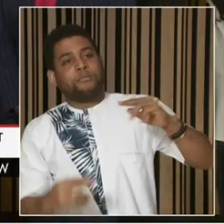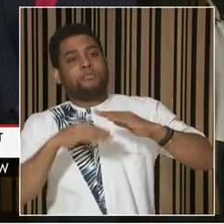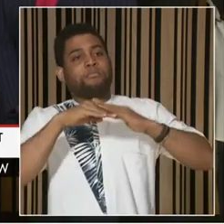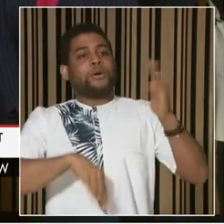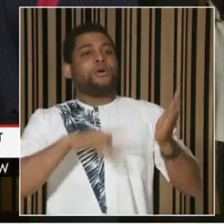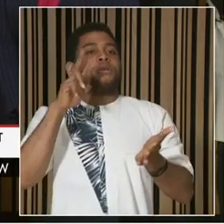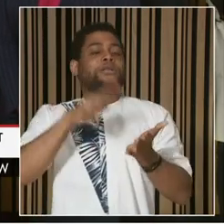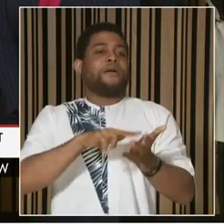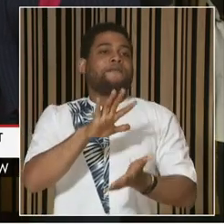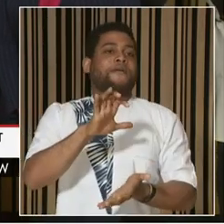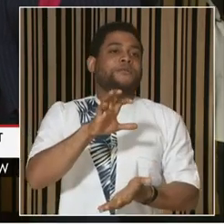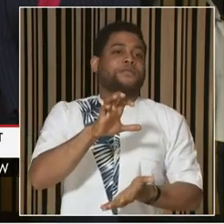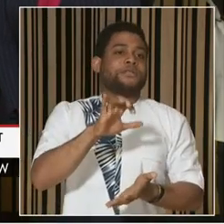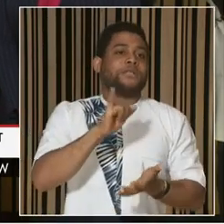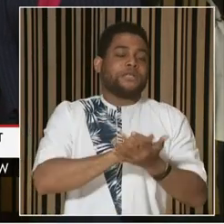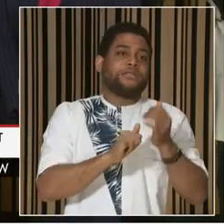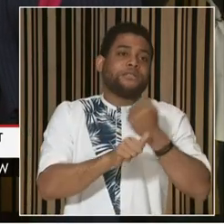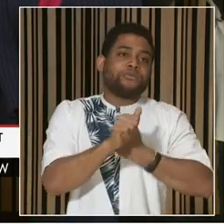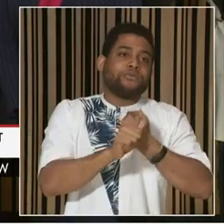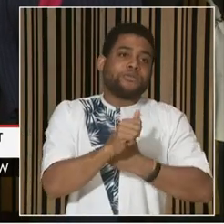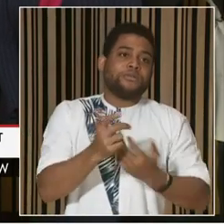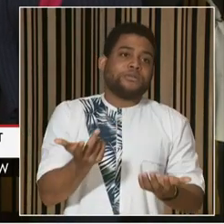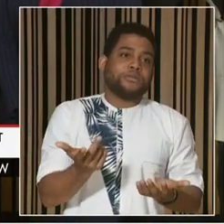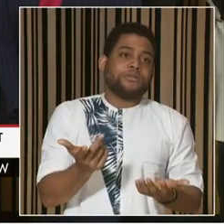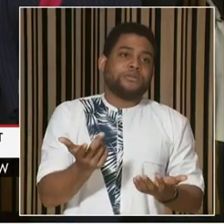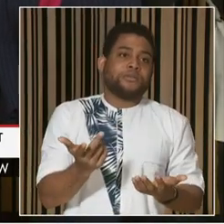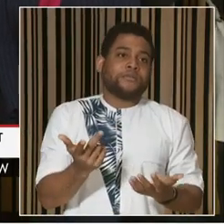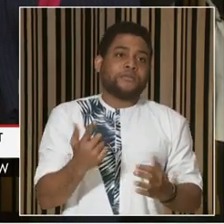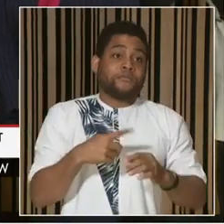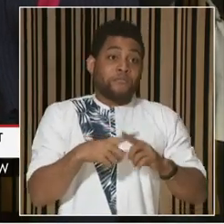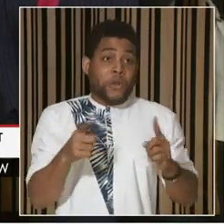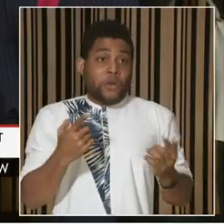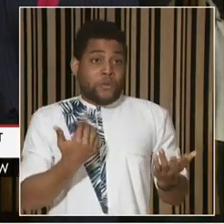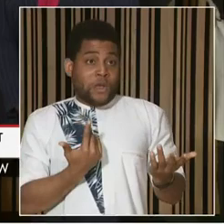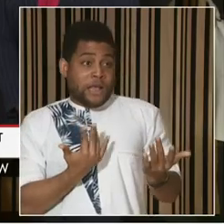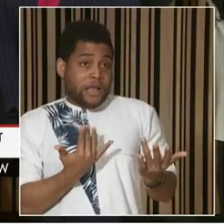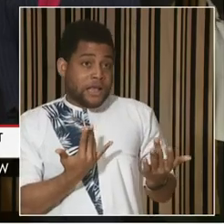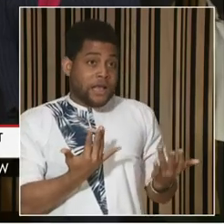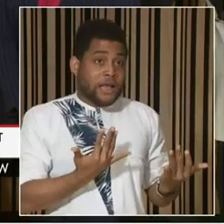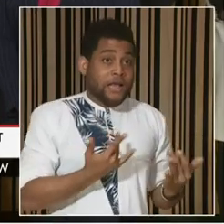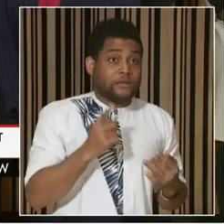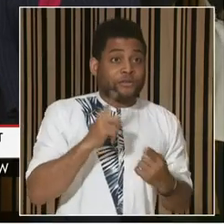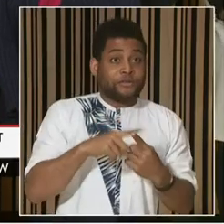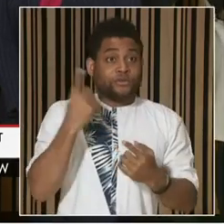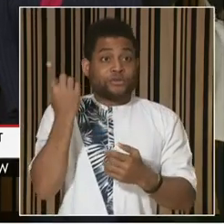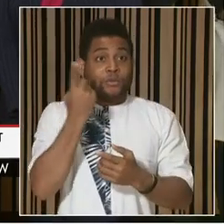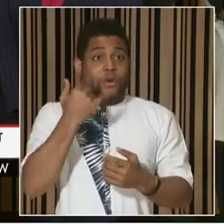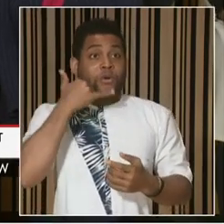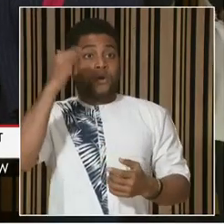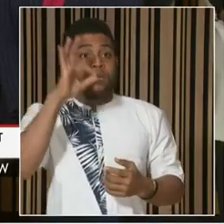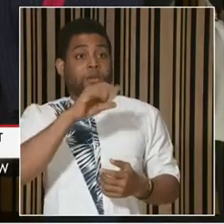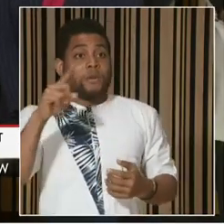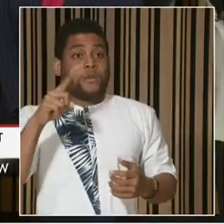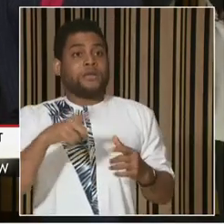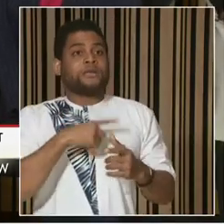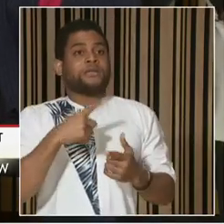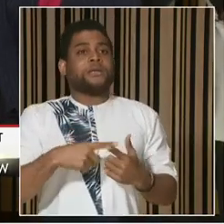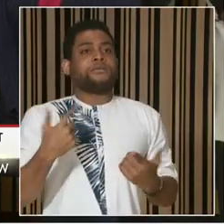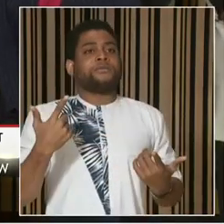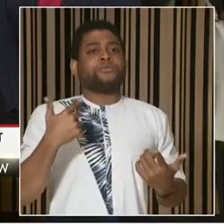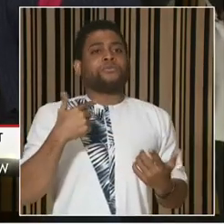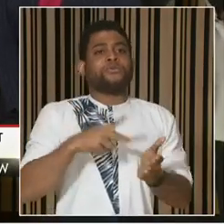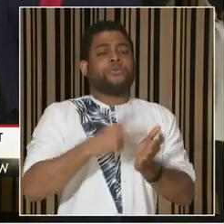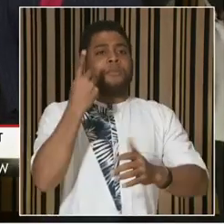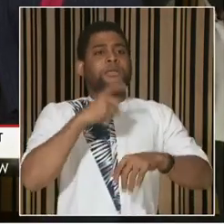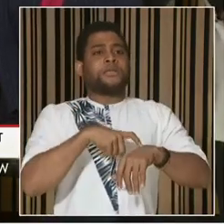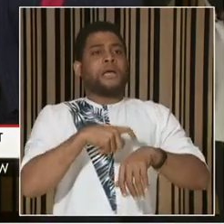that can be dangerous. What we don't want is to wait till somebody calls 911 and it's, double time for the